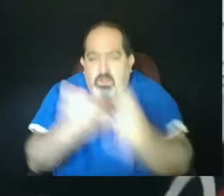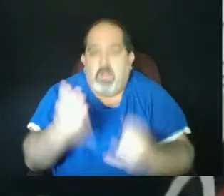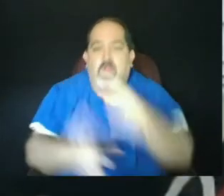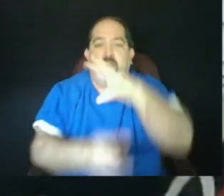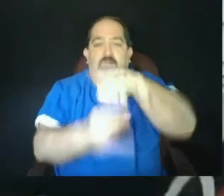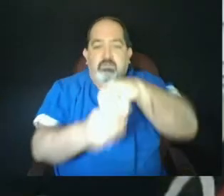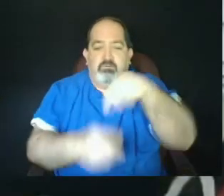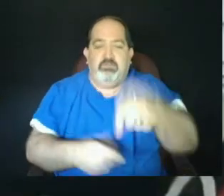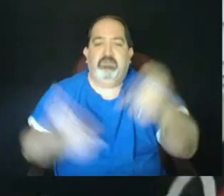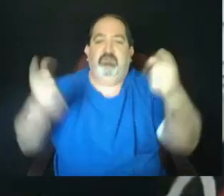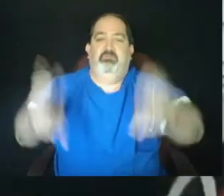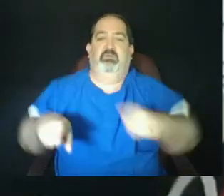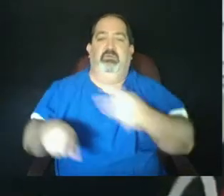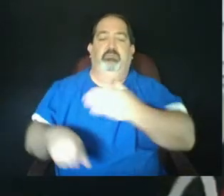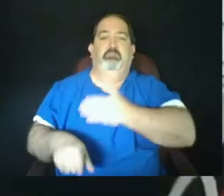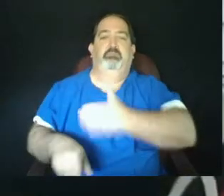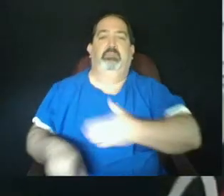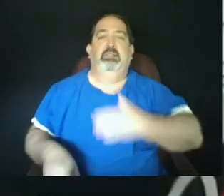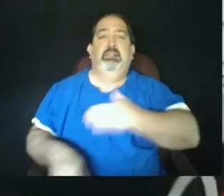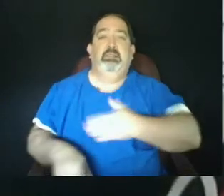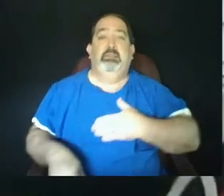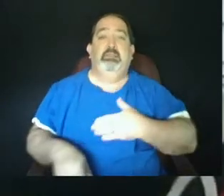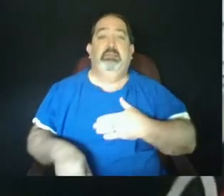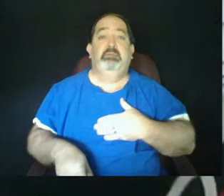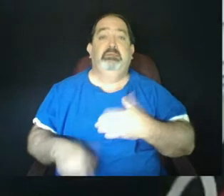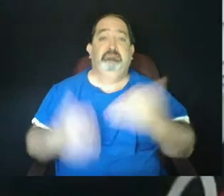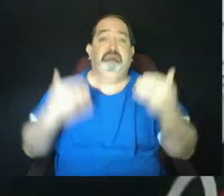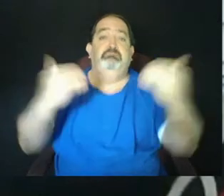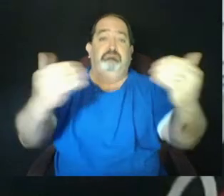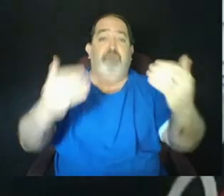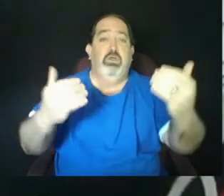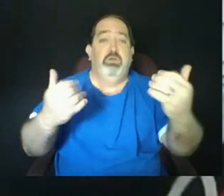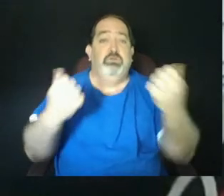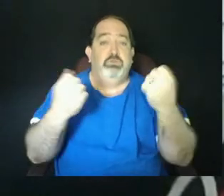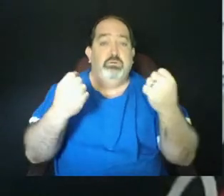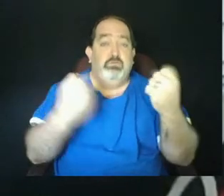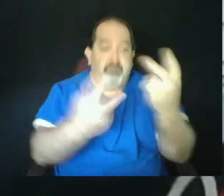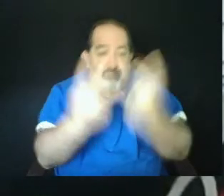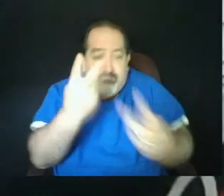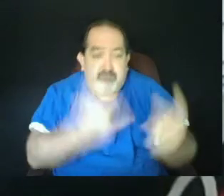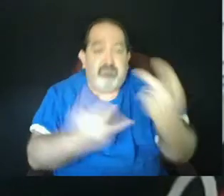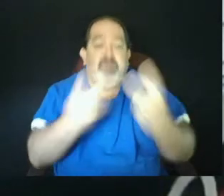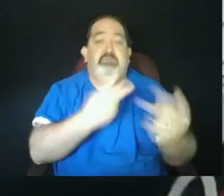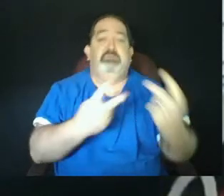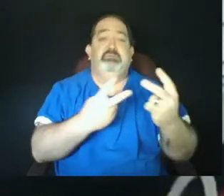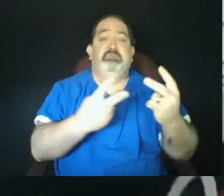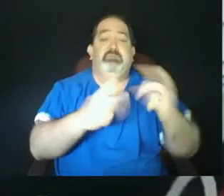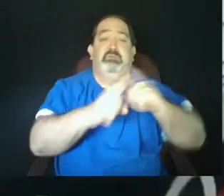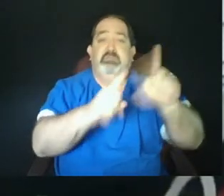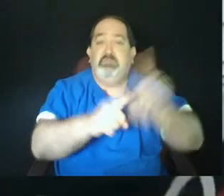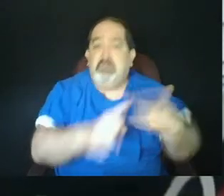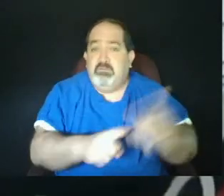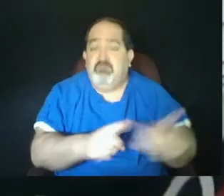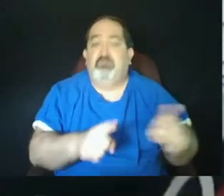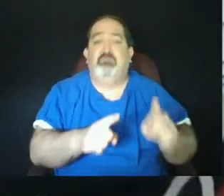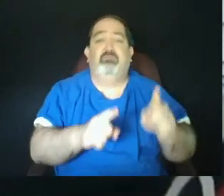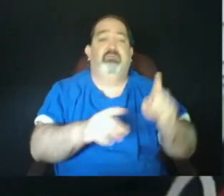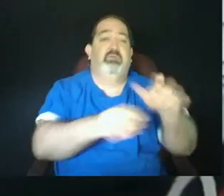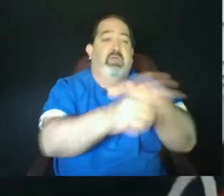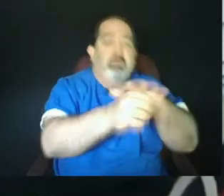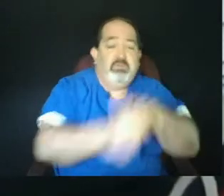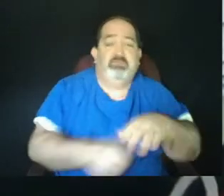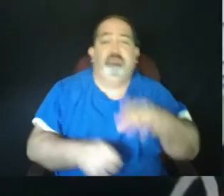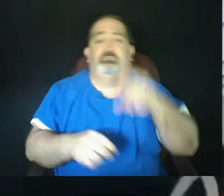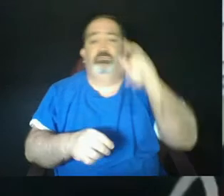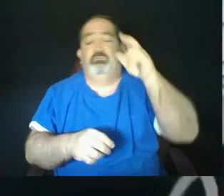this event. So please do go out and try and visit some of the areas of, horse